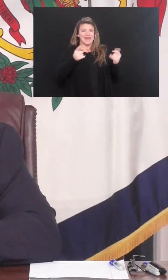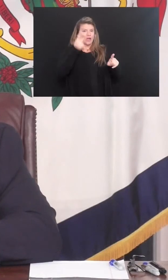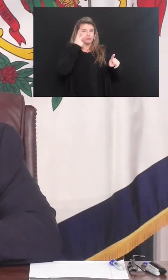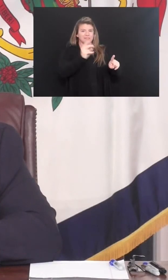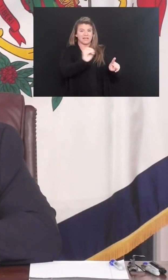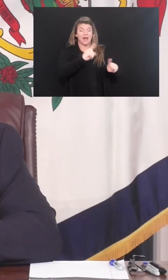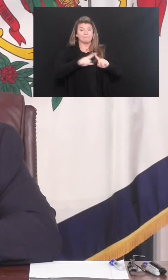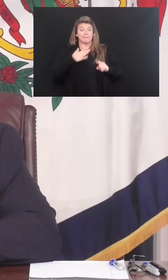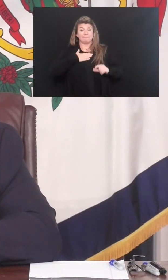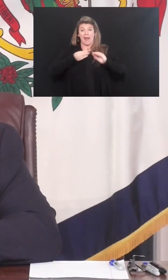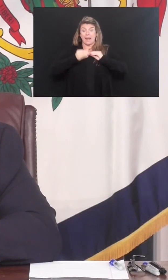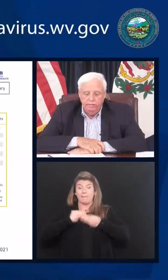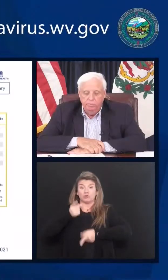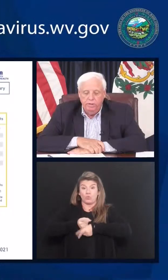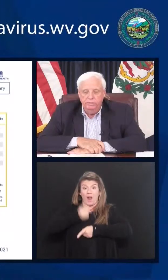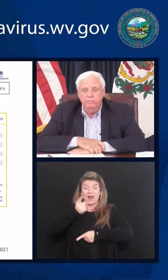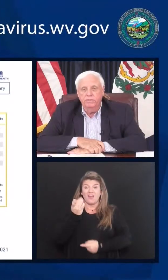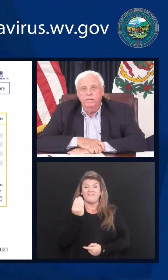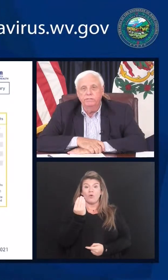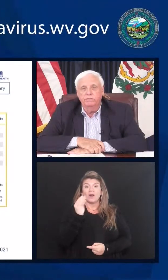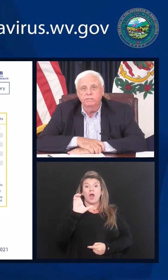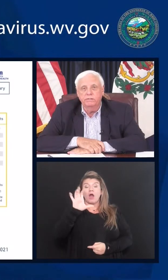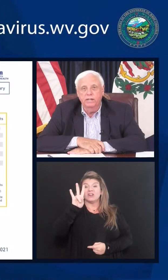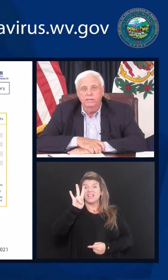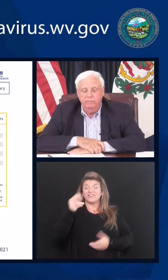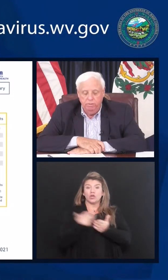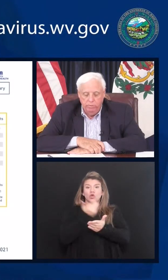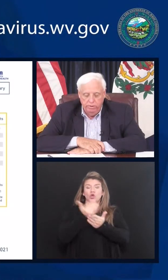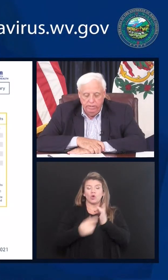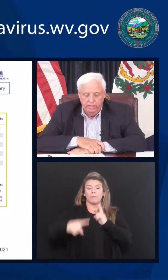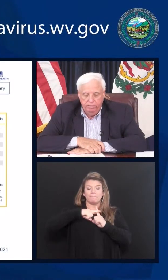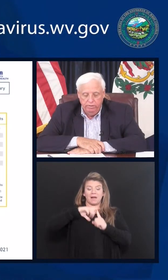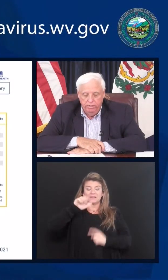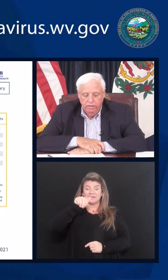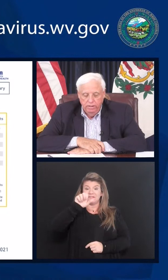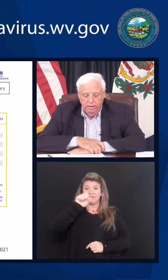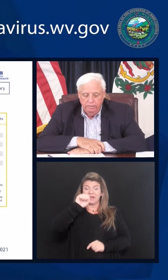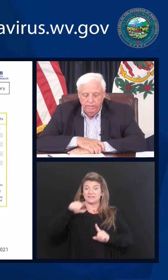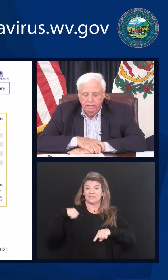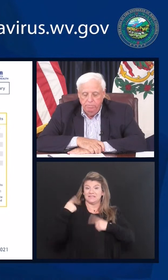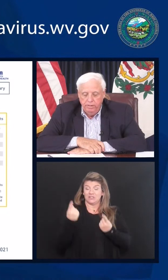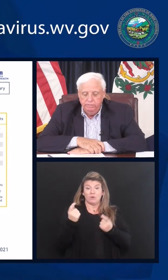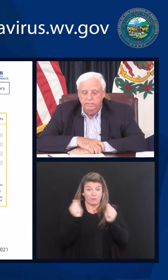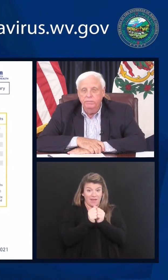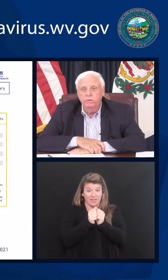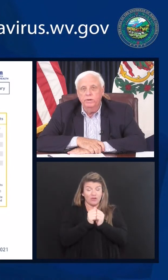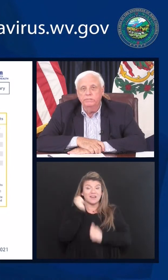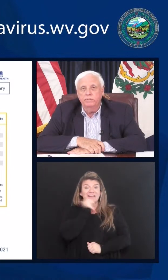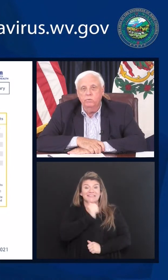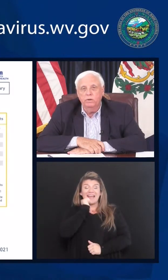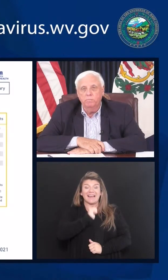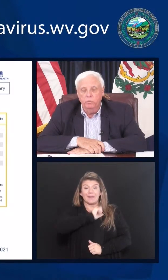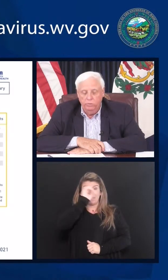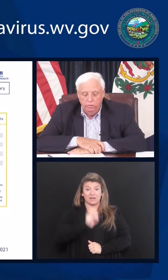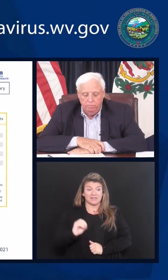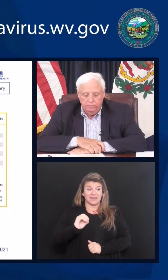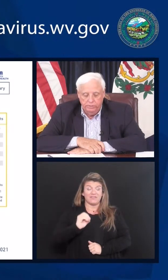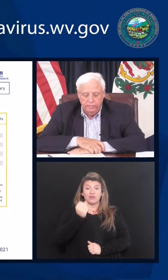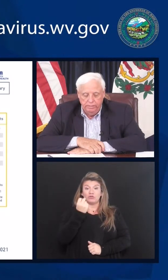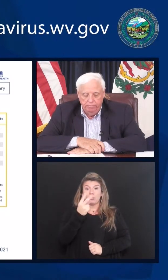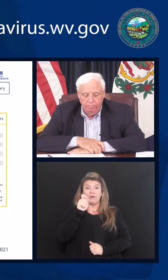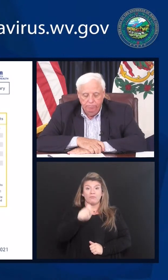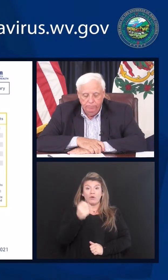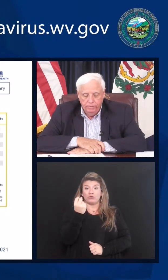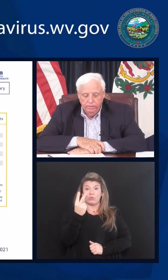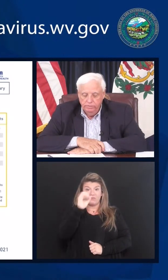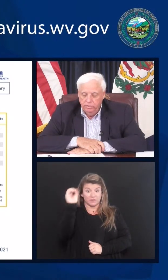have 1,417 new positive cases since the last time we were together. Our daily positivity rate's at